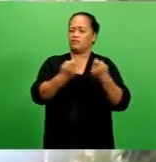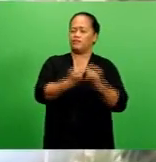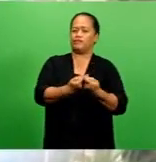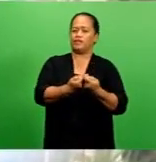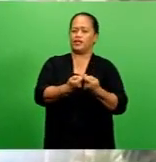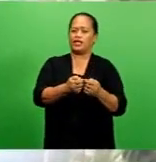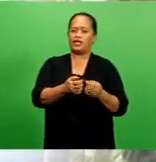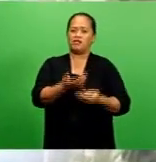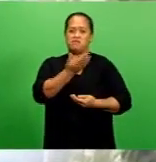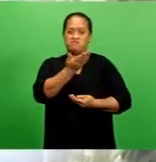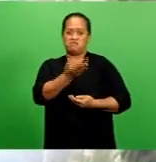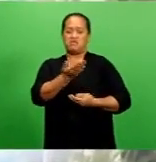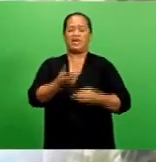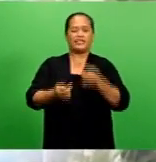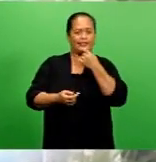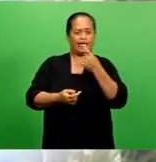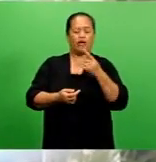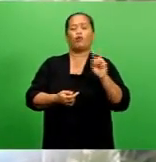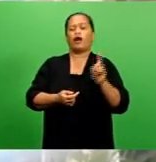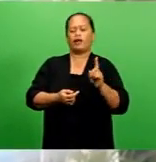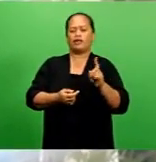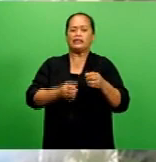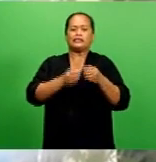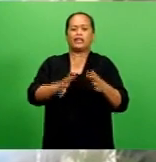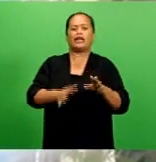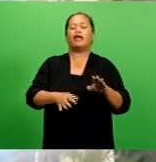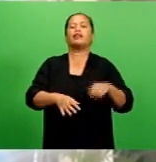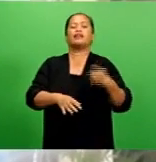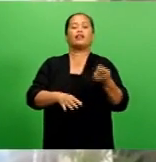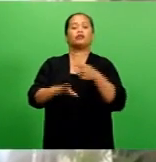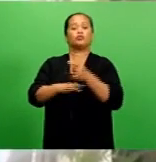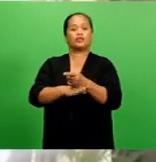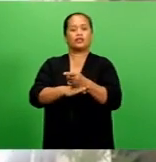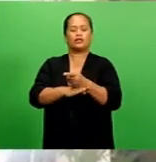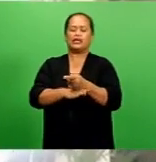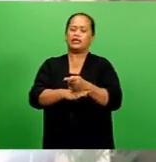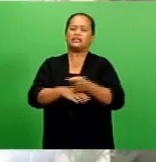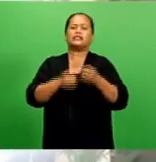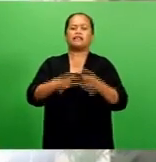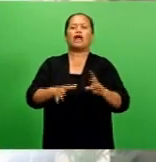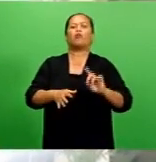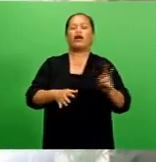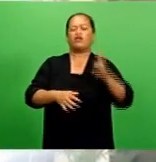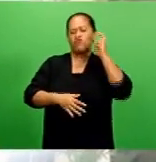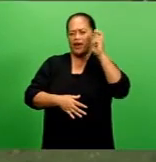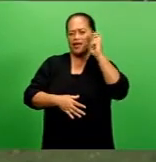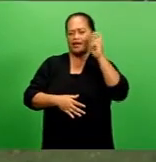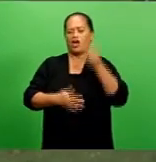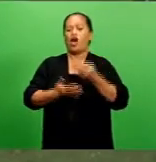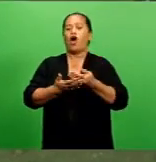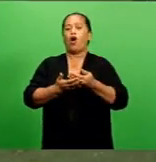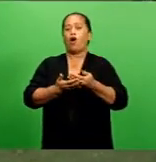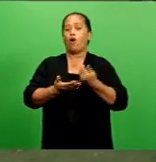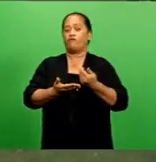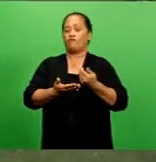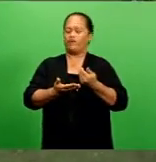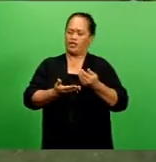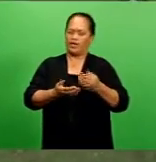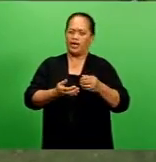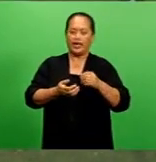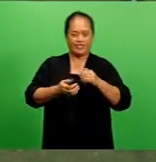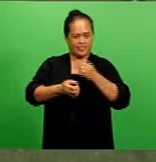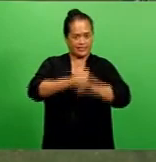starting our off-season program. Off-season and pre-season, and also we hope to start our club competition in